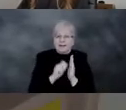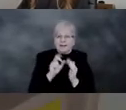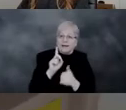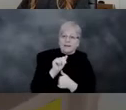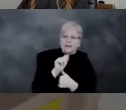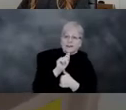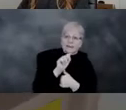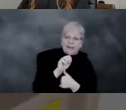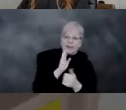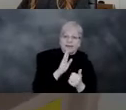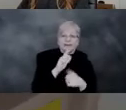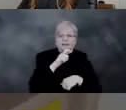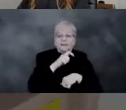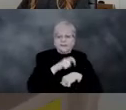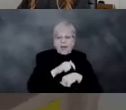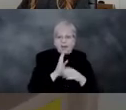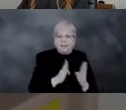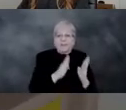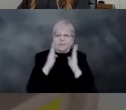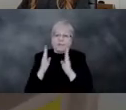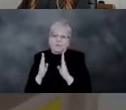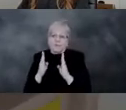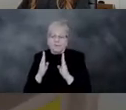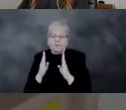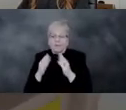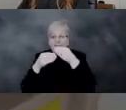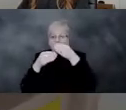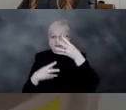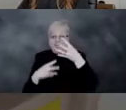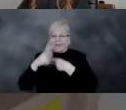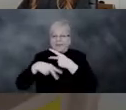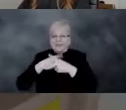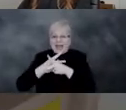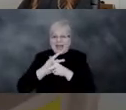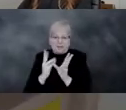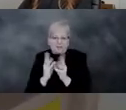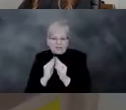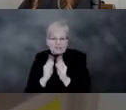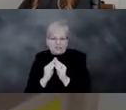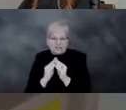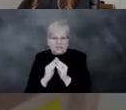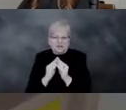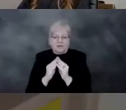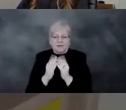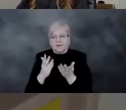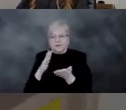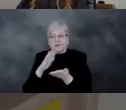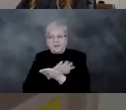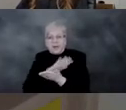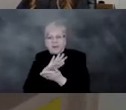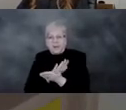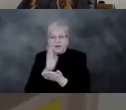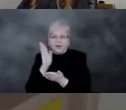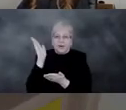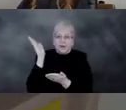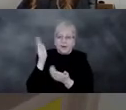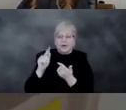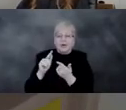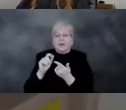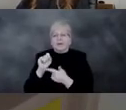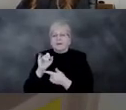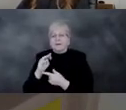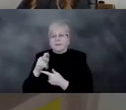and you can also filter it by the type of session it is whether it be a paper session, a symposium, etc.